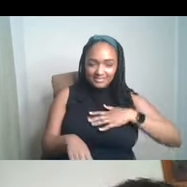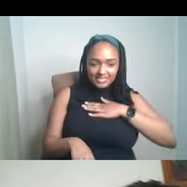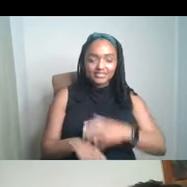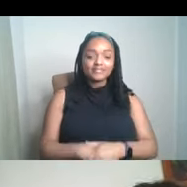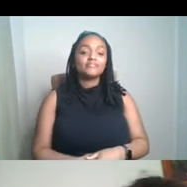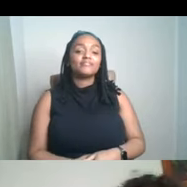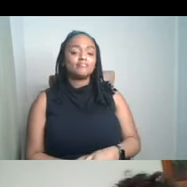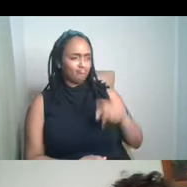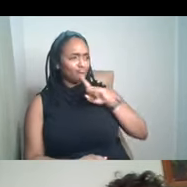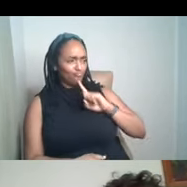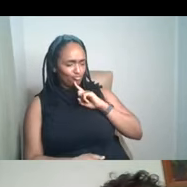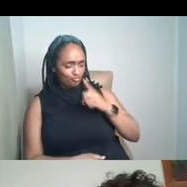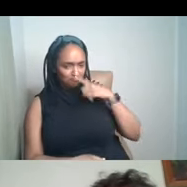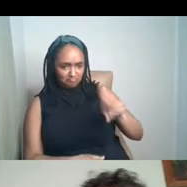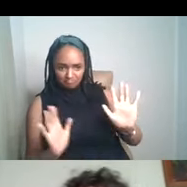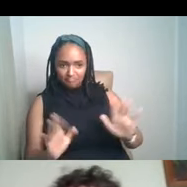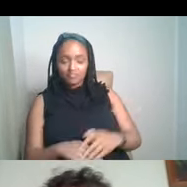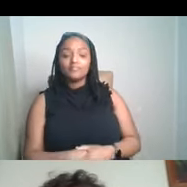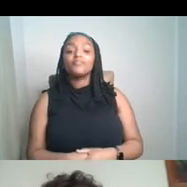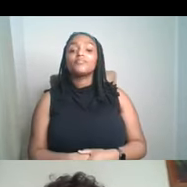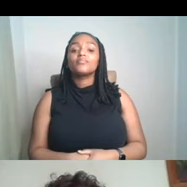when I was,